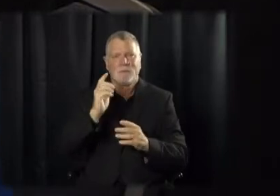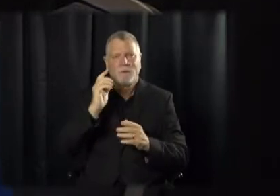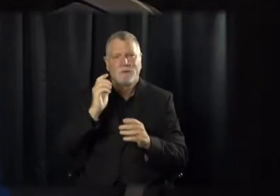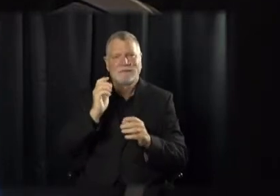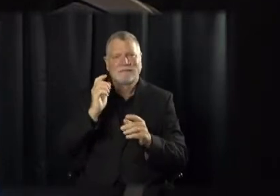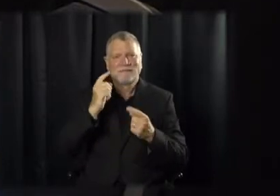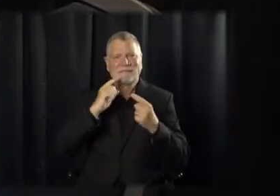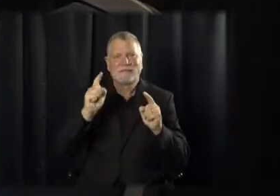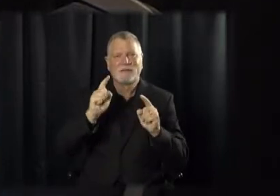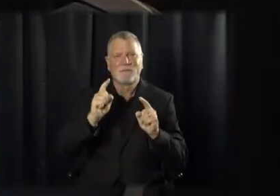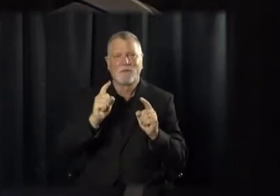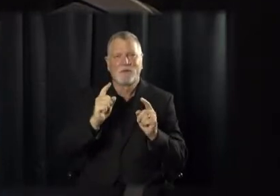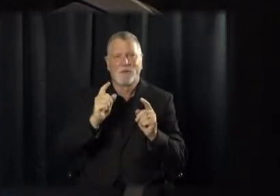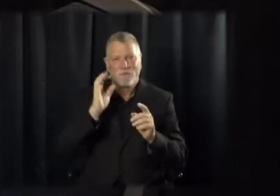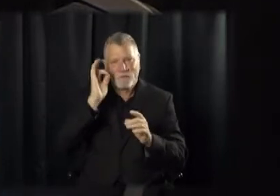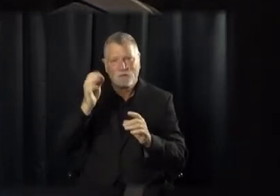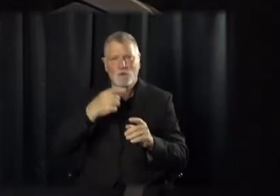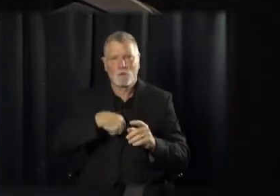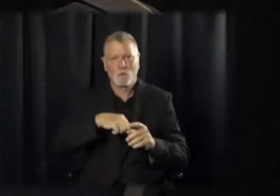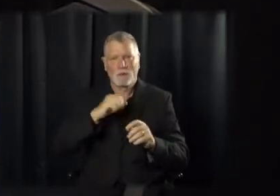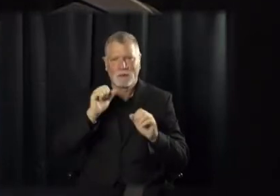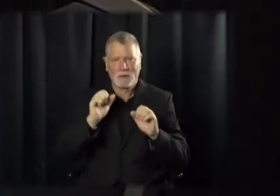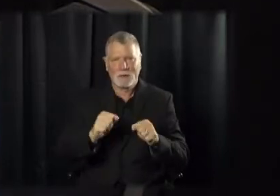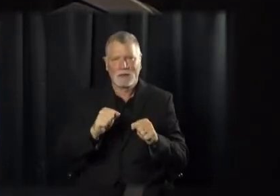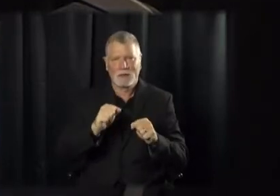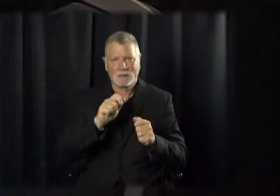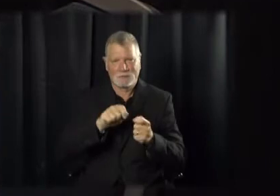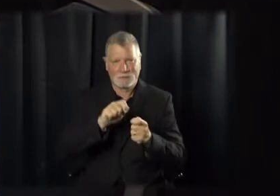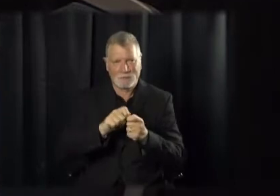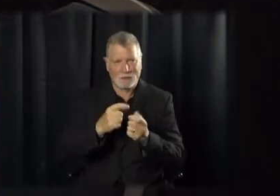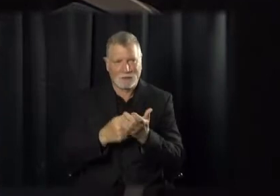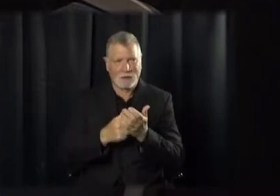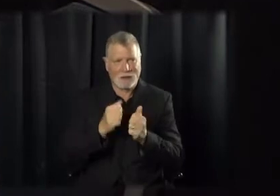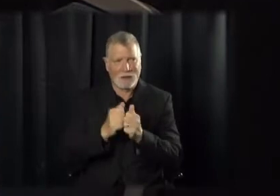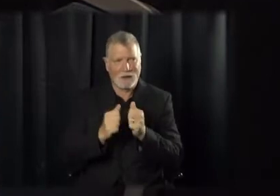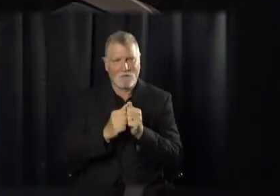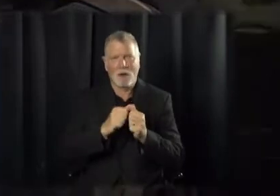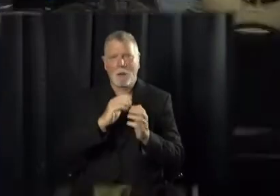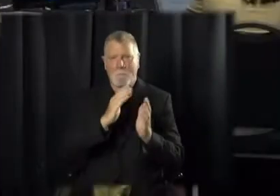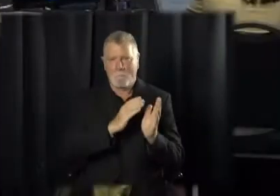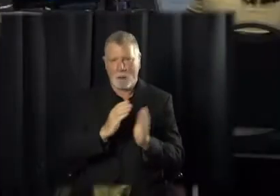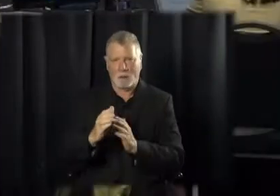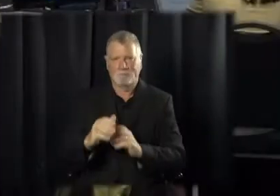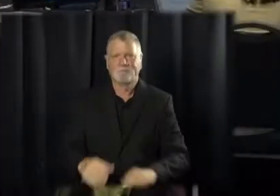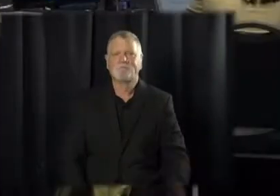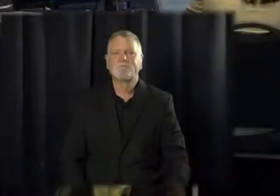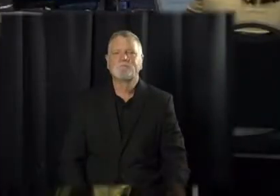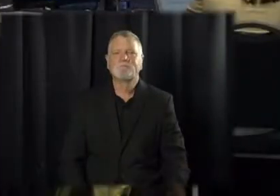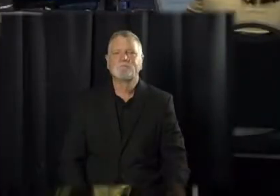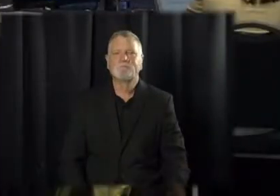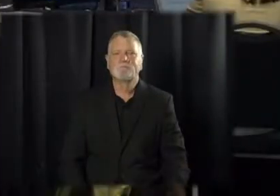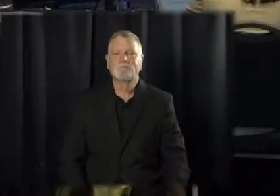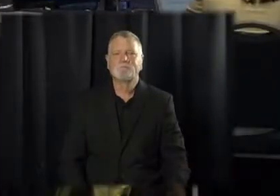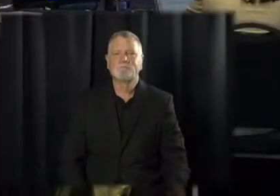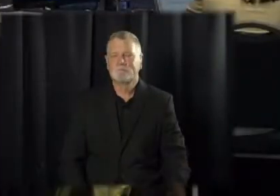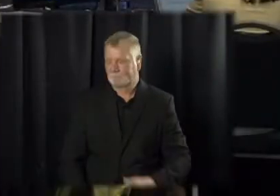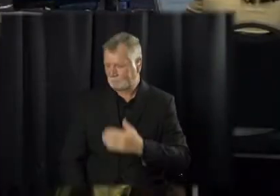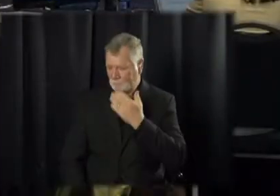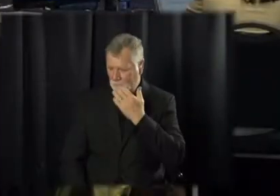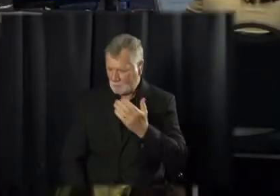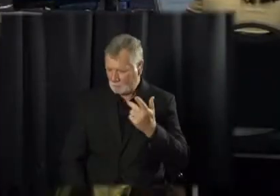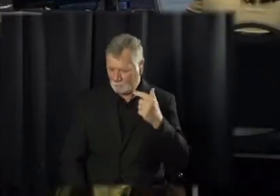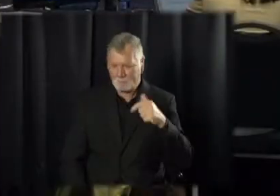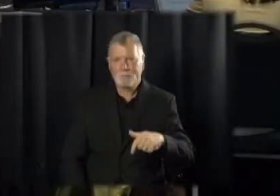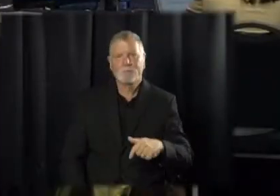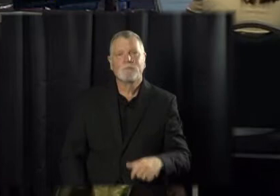future. Mr. Chairman, we can turn now to a specific discussion on each fiscal plan. Thank you, Natalie. And as I mentioned at the